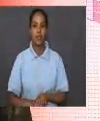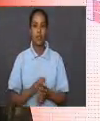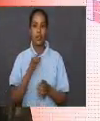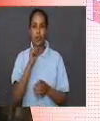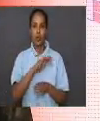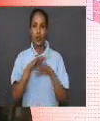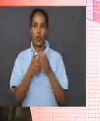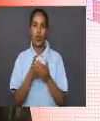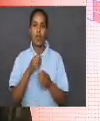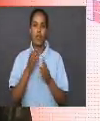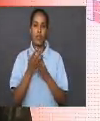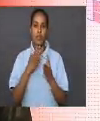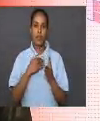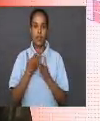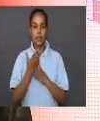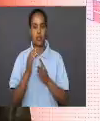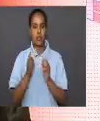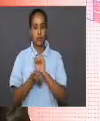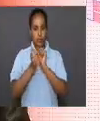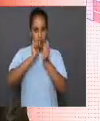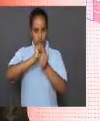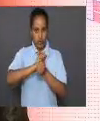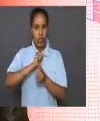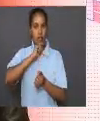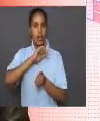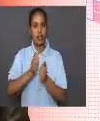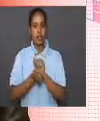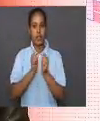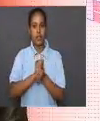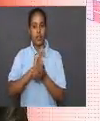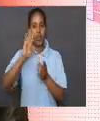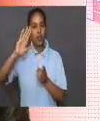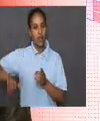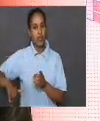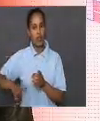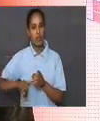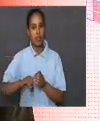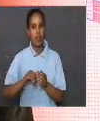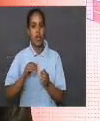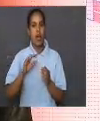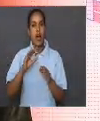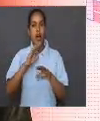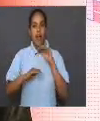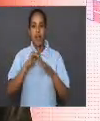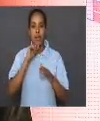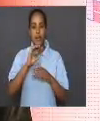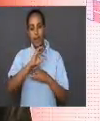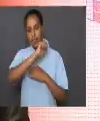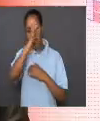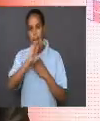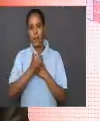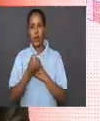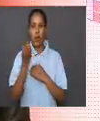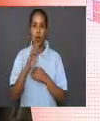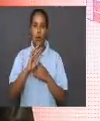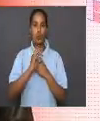Not all fat goes rancid as a result of being left out in unfavorable temperatures